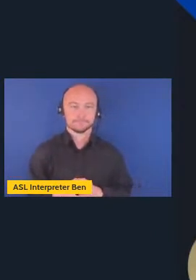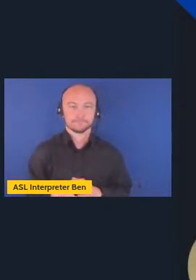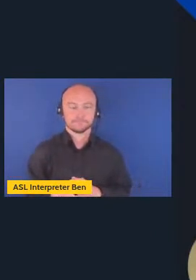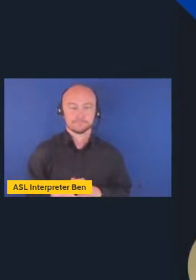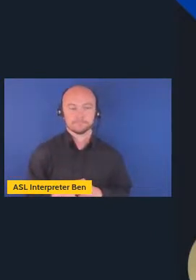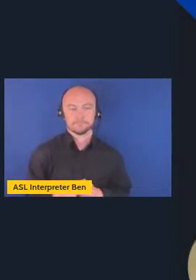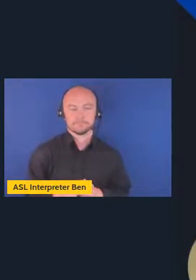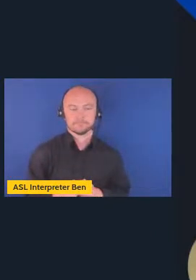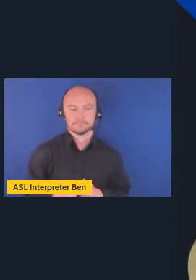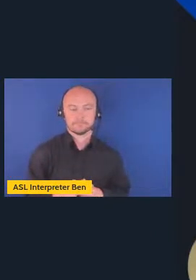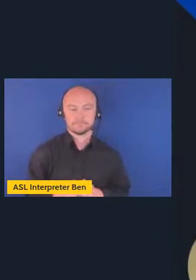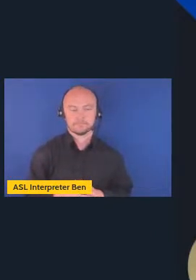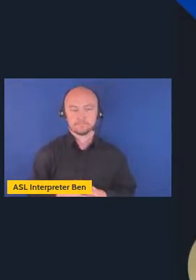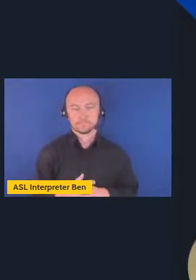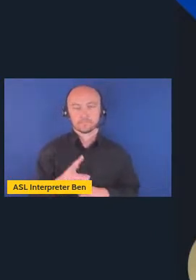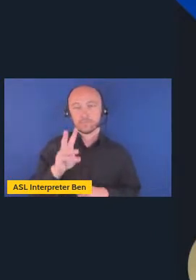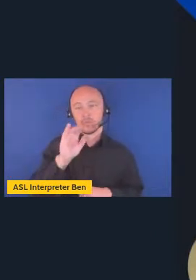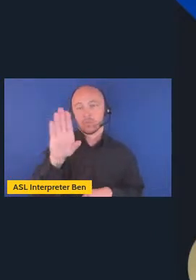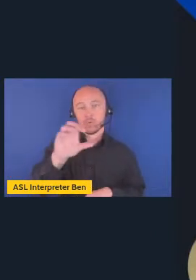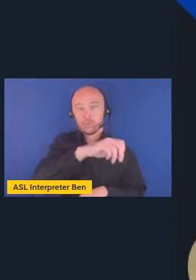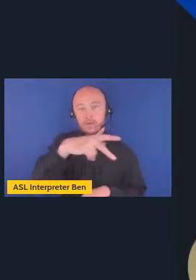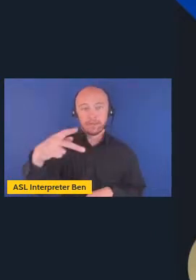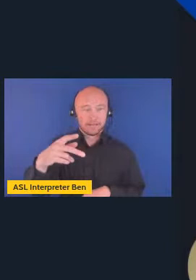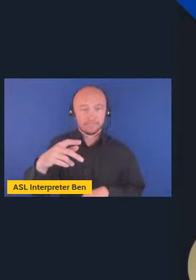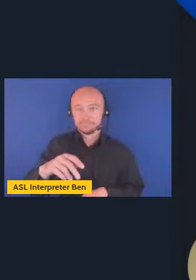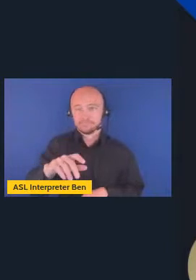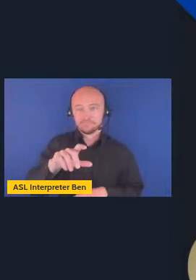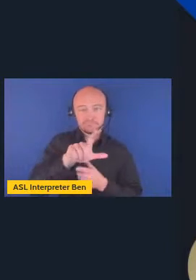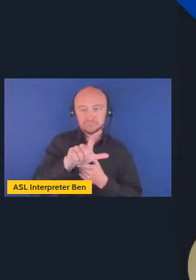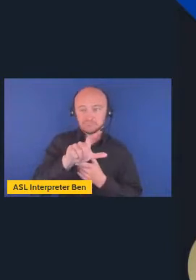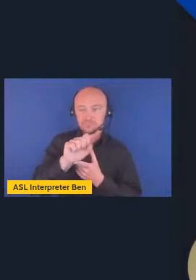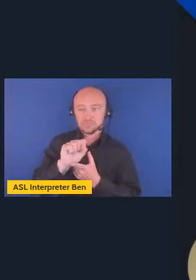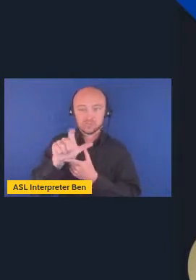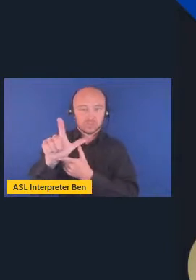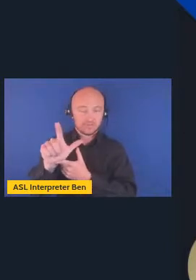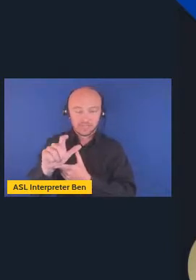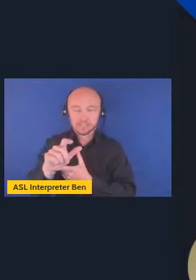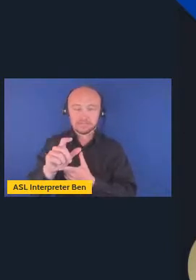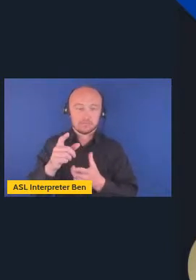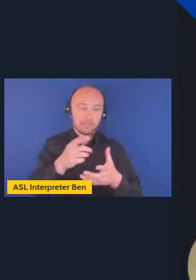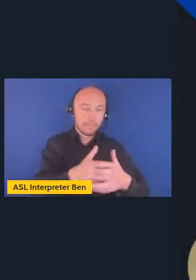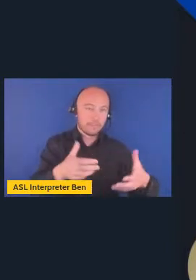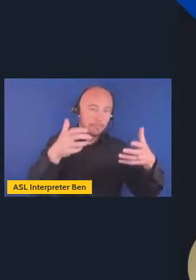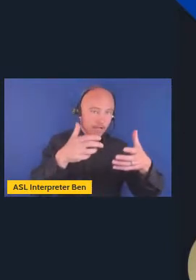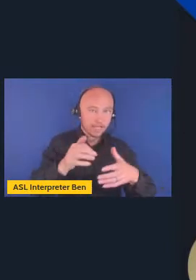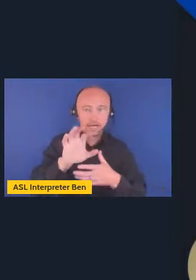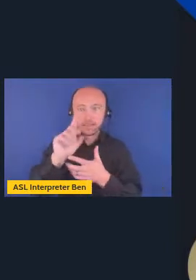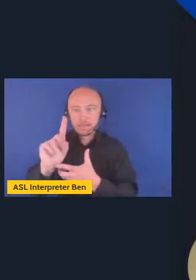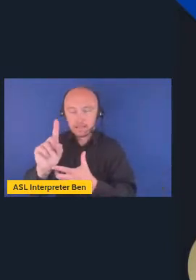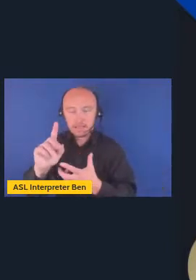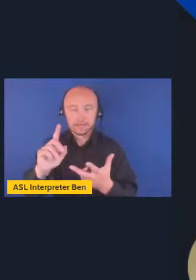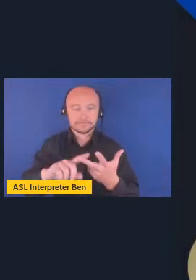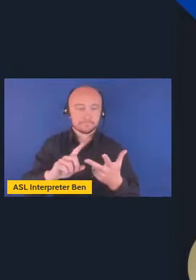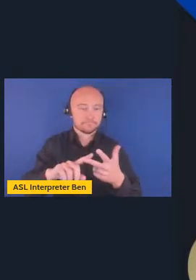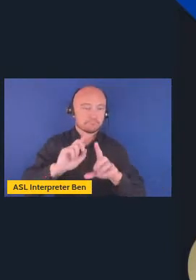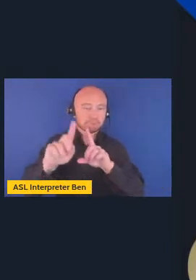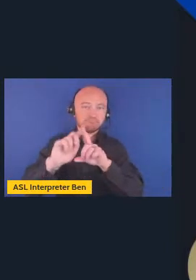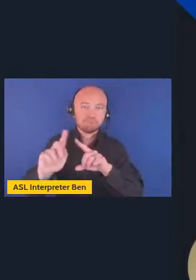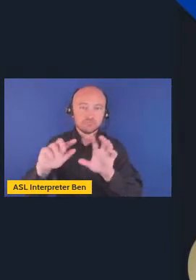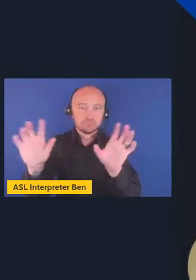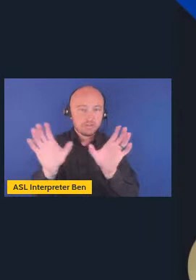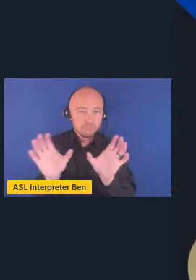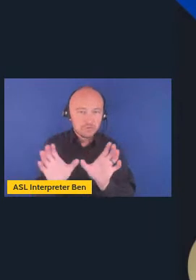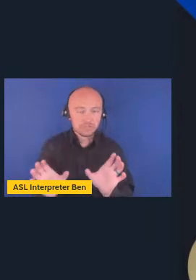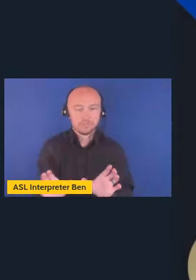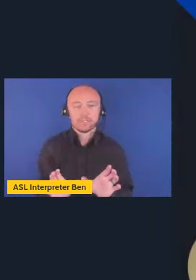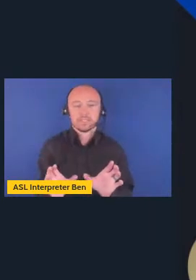And our web app is just a serverless web app, so it was just the S3 bucket, the CloudFront, any related certificates, and